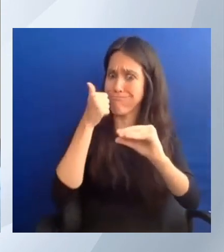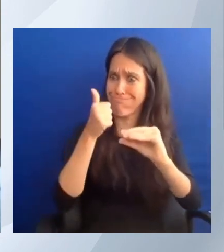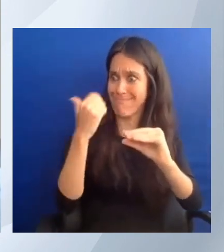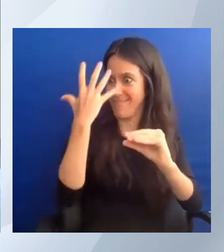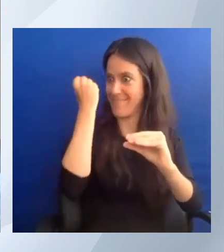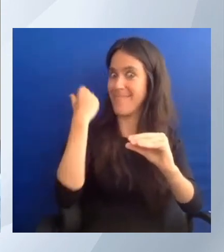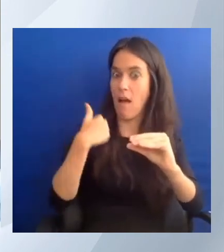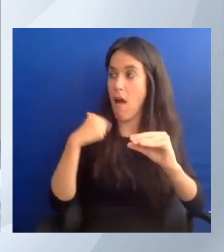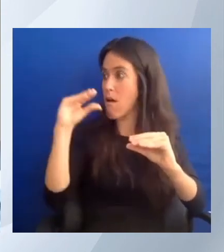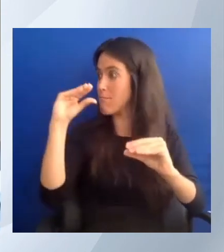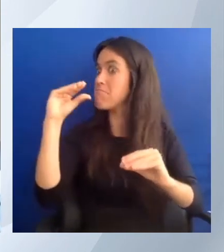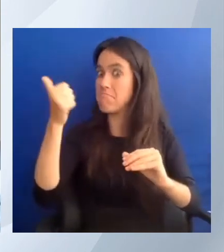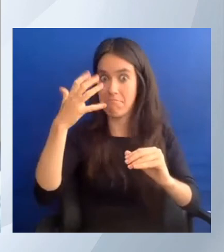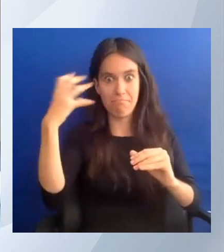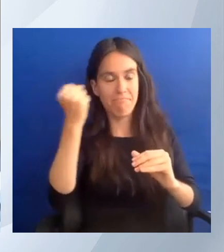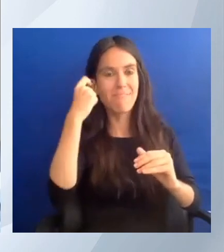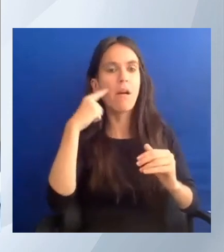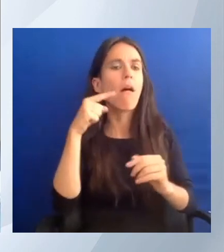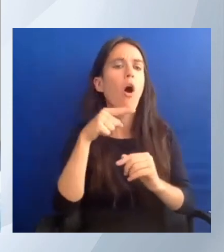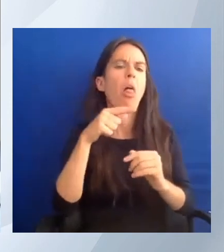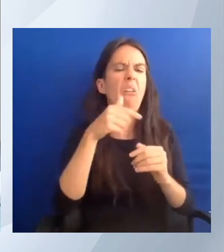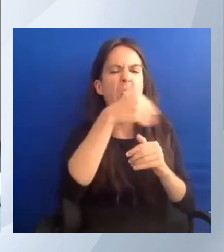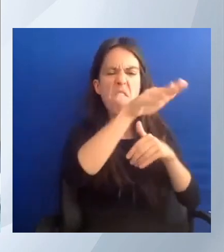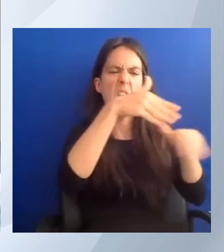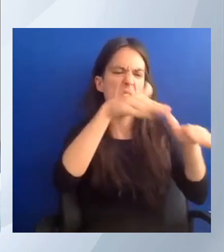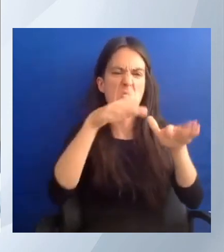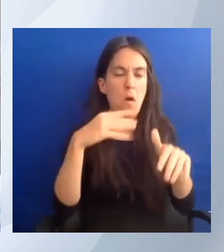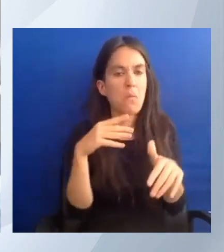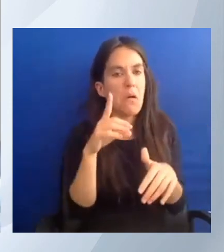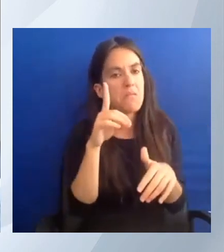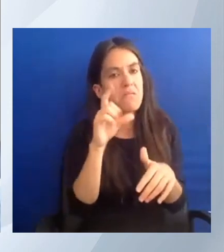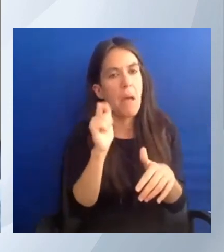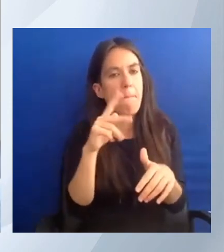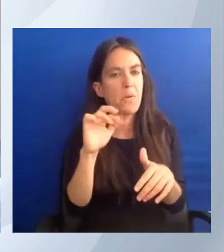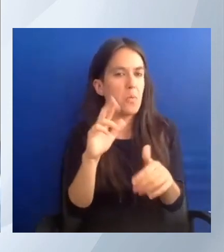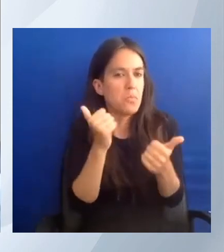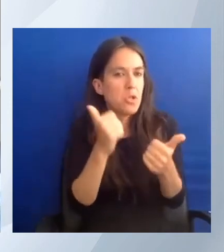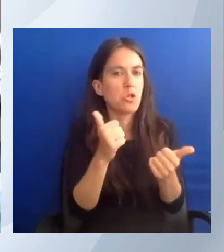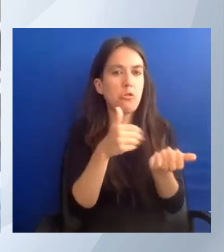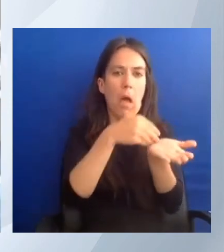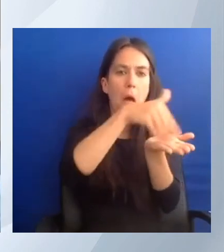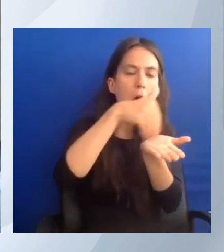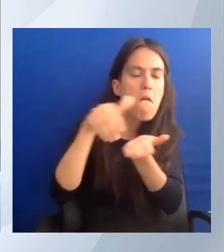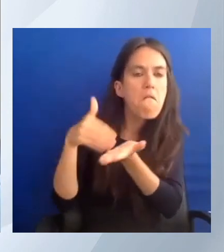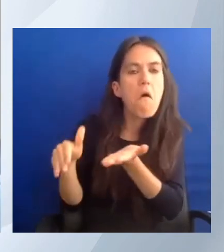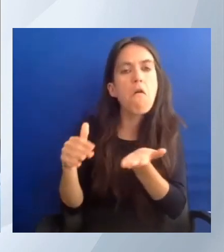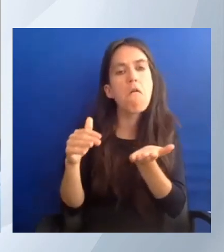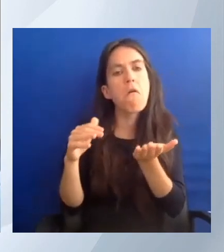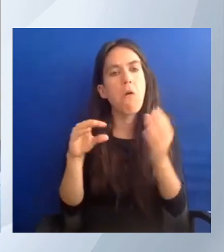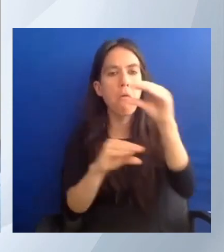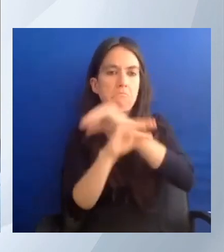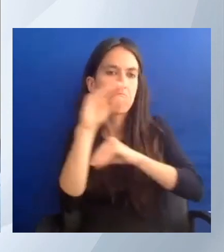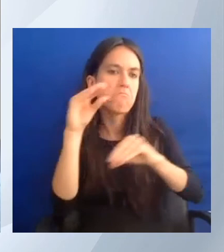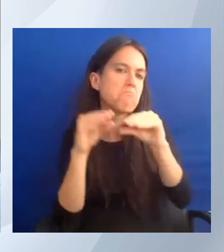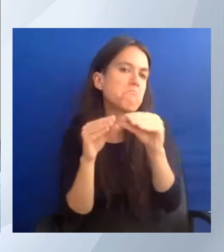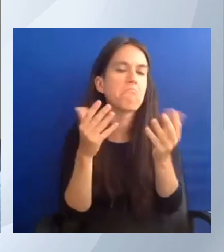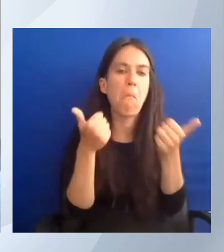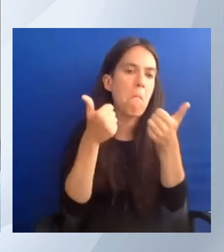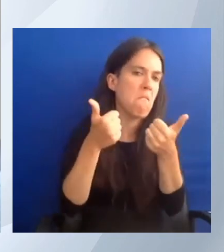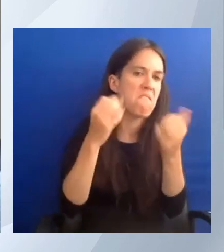all of them. And Dapr plays very nicely with other softwares like service meshes or reverse proxies out there.